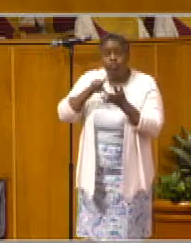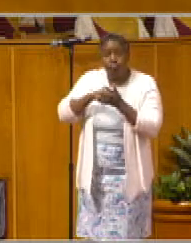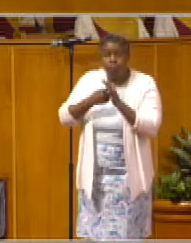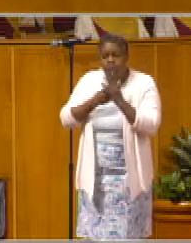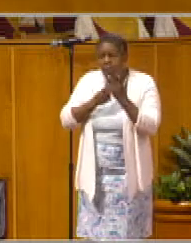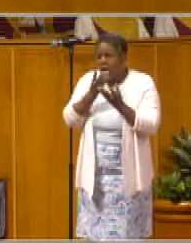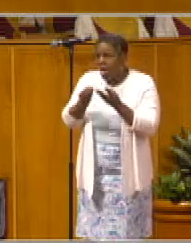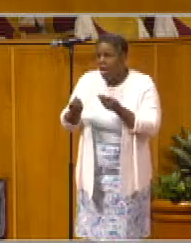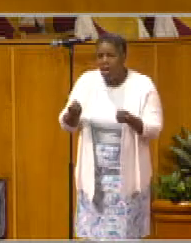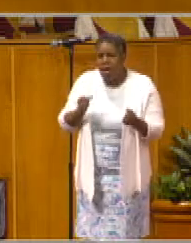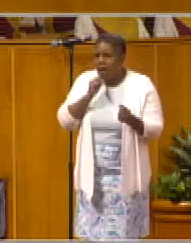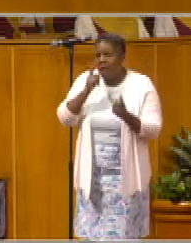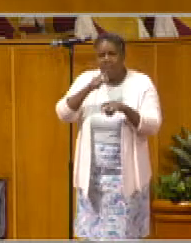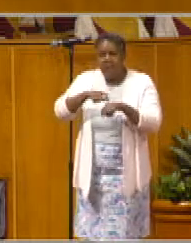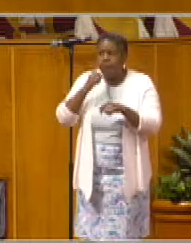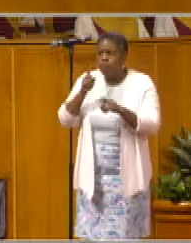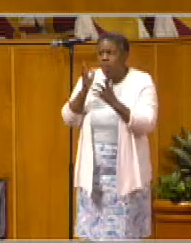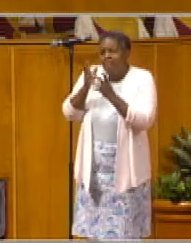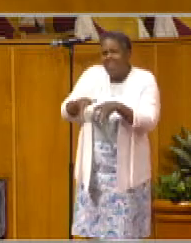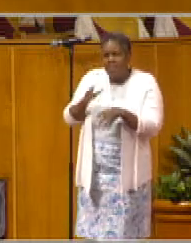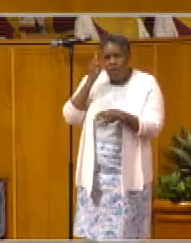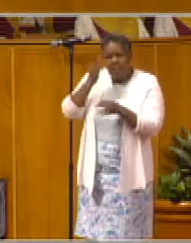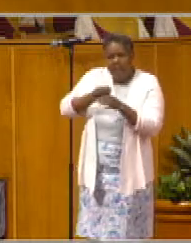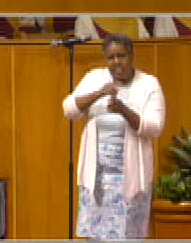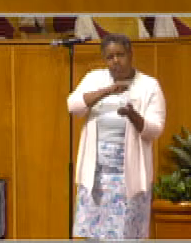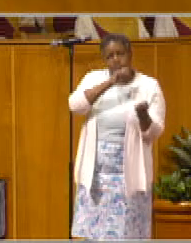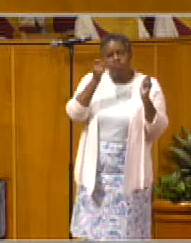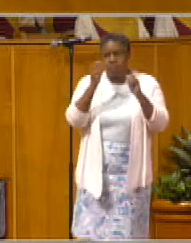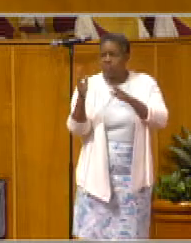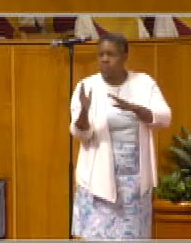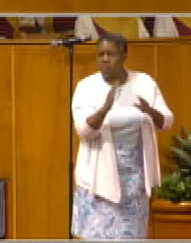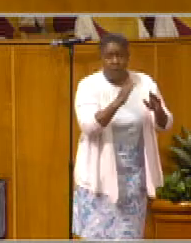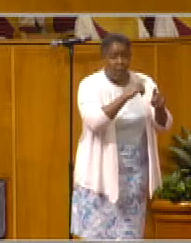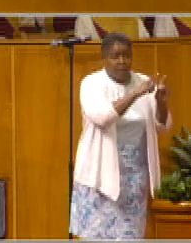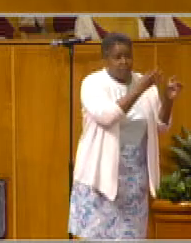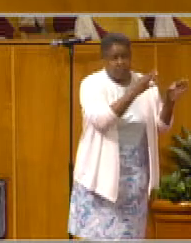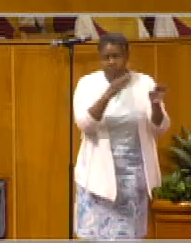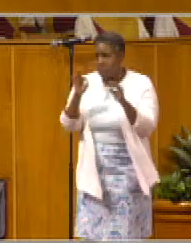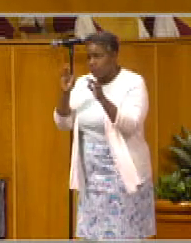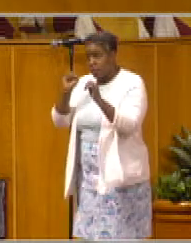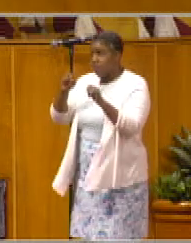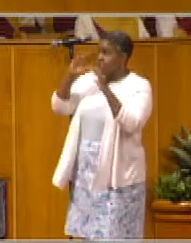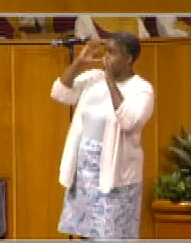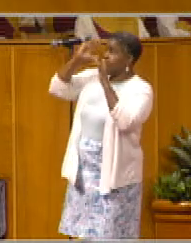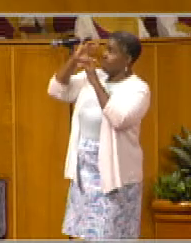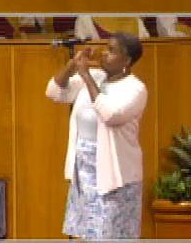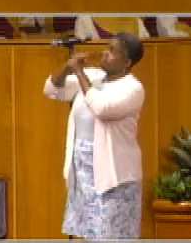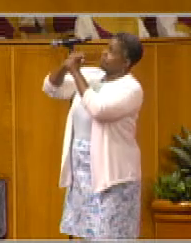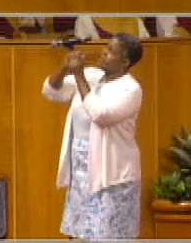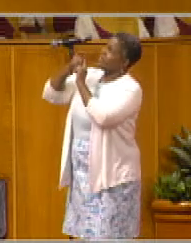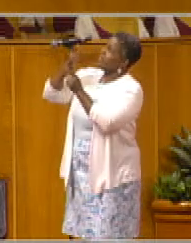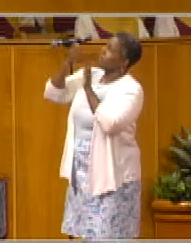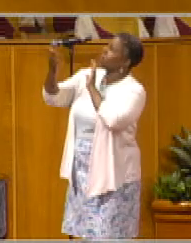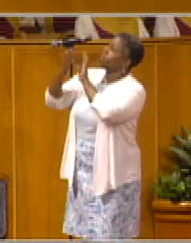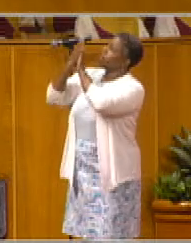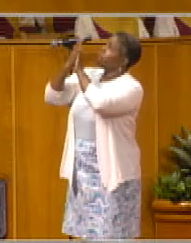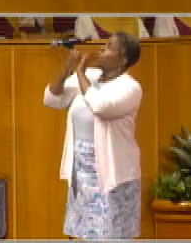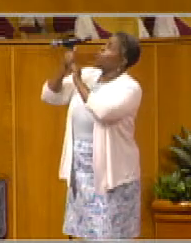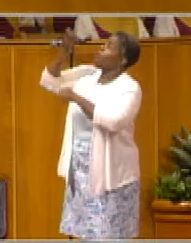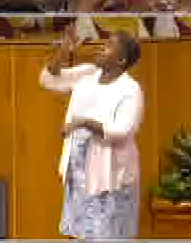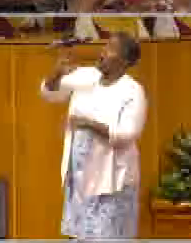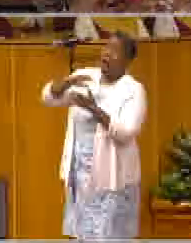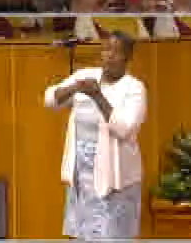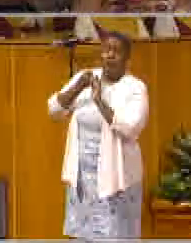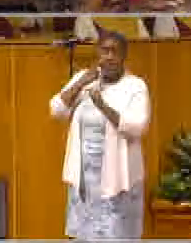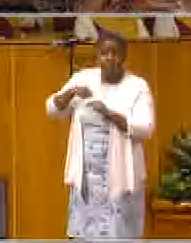the time to leave your faith and to change your ways. That's the time to dig your heels in and be who God made you to be, to